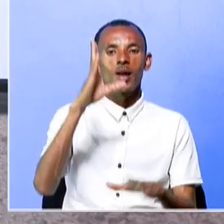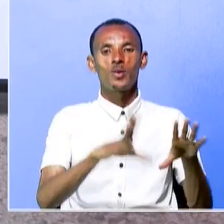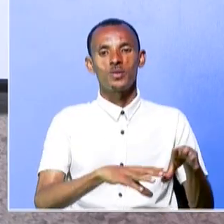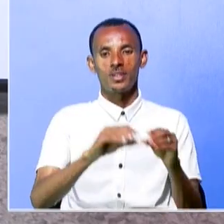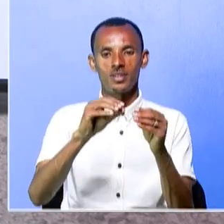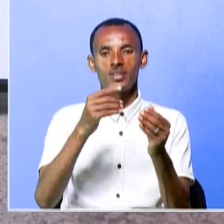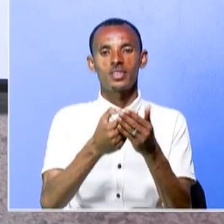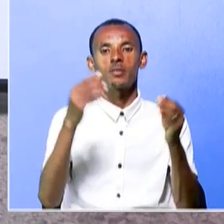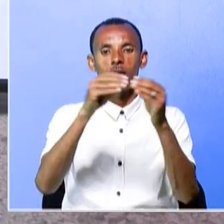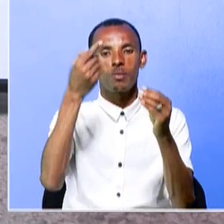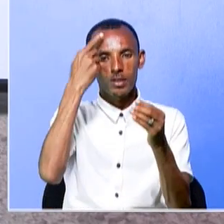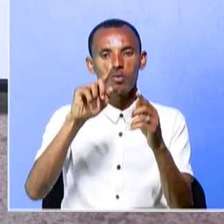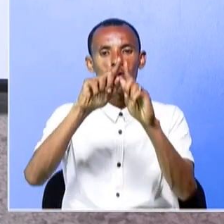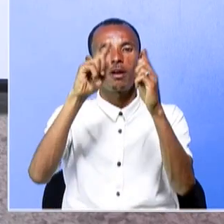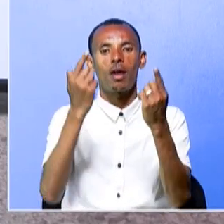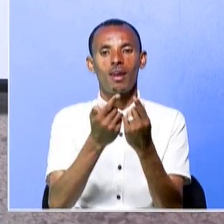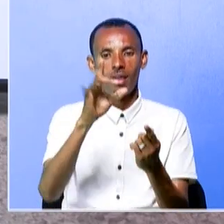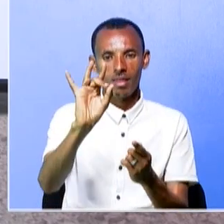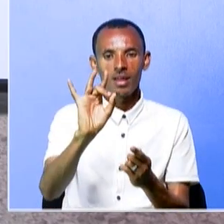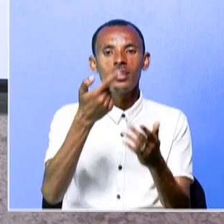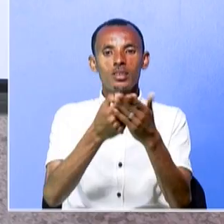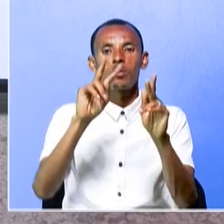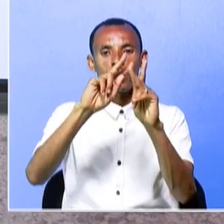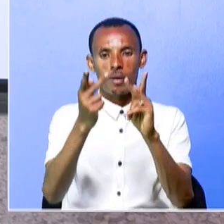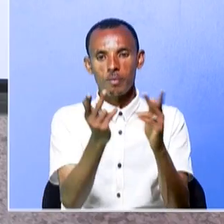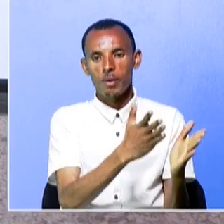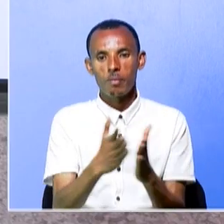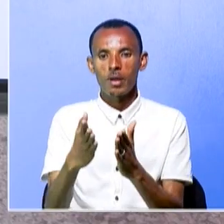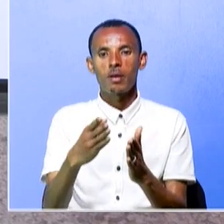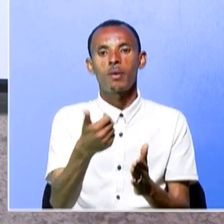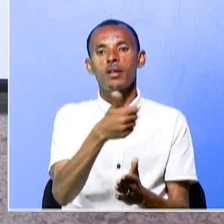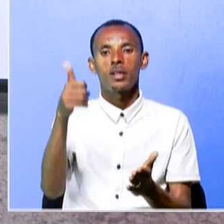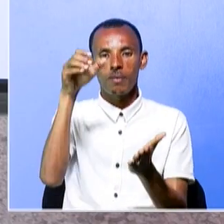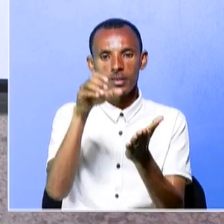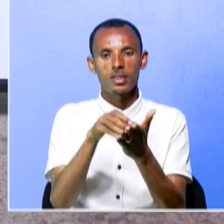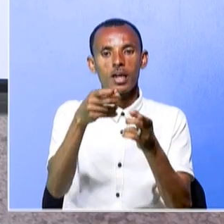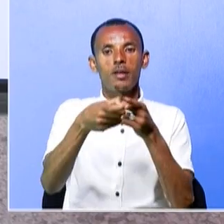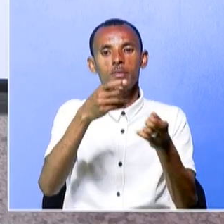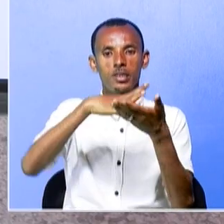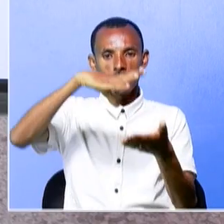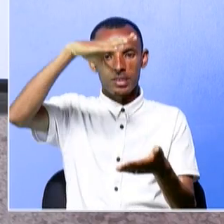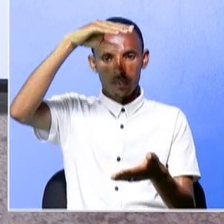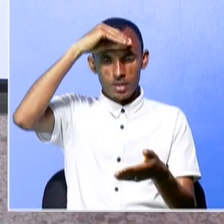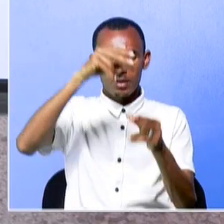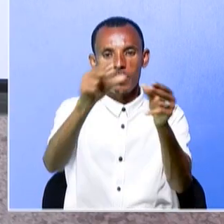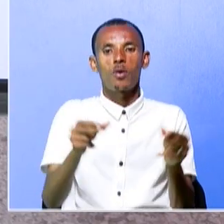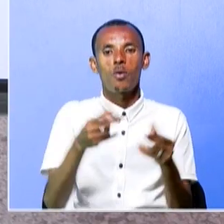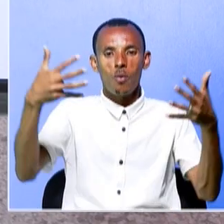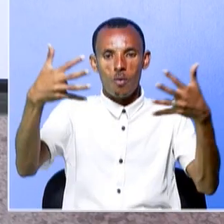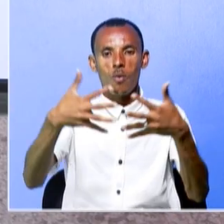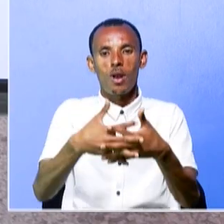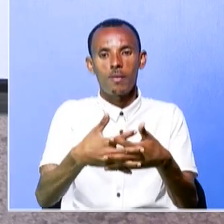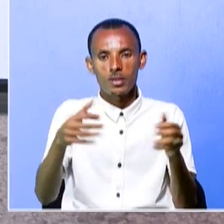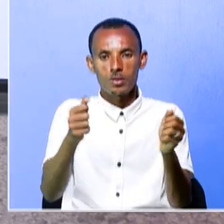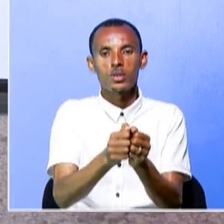Hello everyone, this is mathematics lesson for grade 8. This program is organized by Addis Ababa City Administration Education Bureau